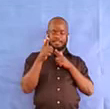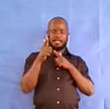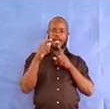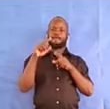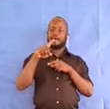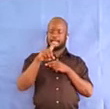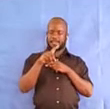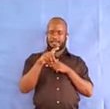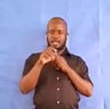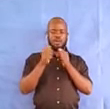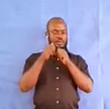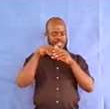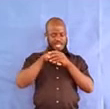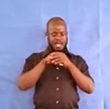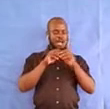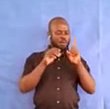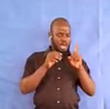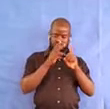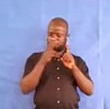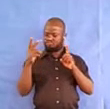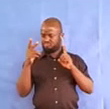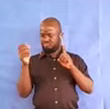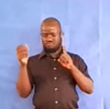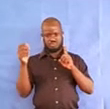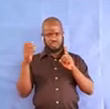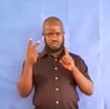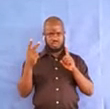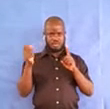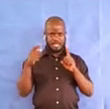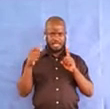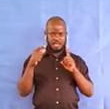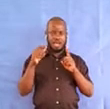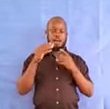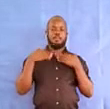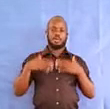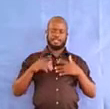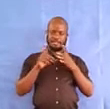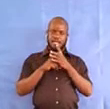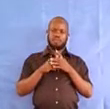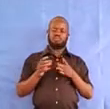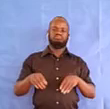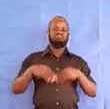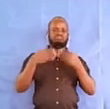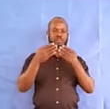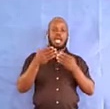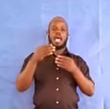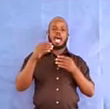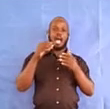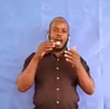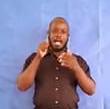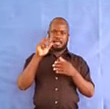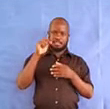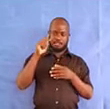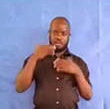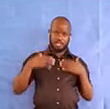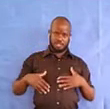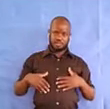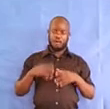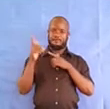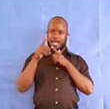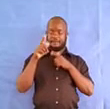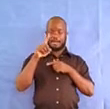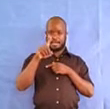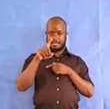body is unable to fight the virus. Within about 1 to 2 months, the body begins to produce antibodies to fight the